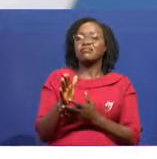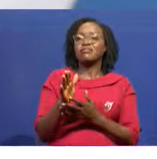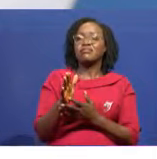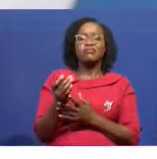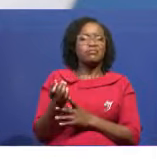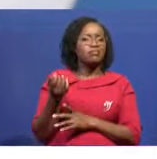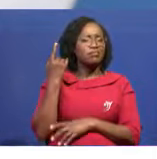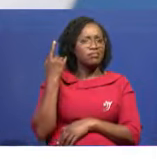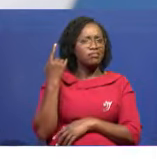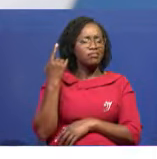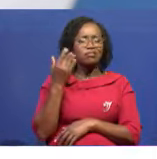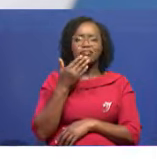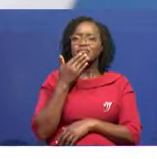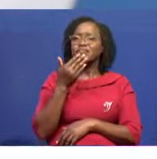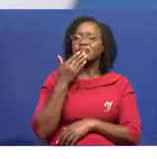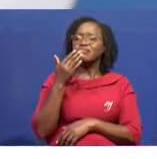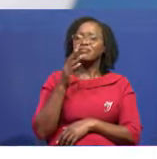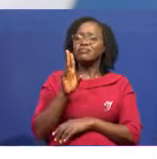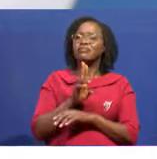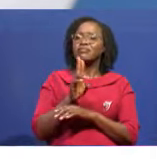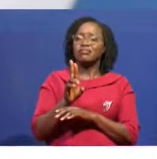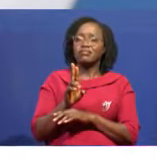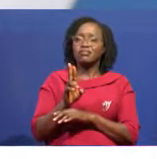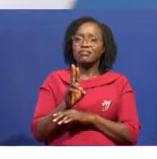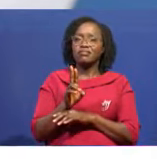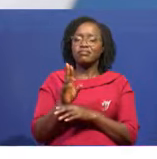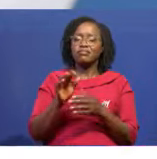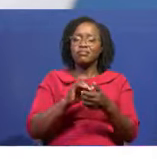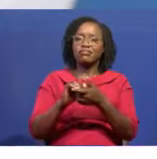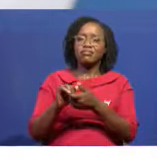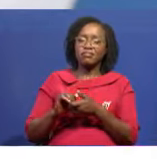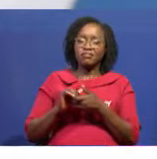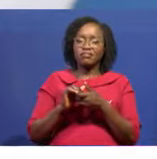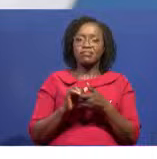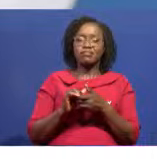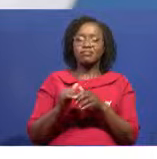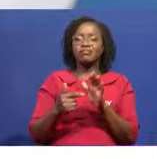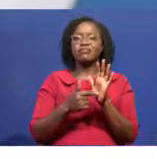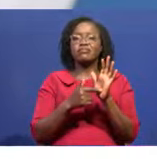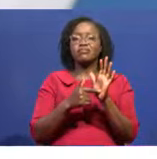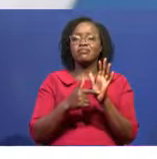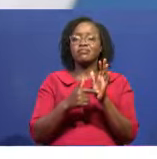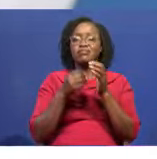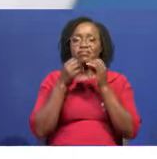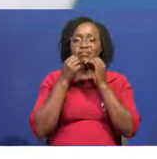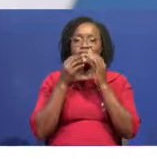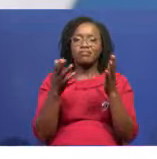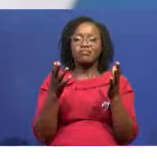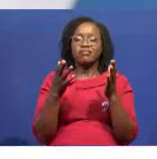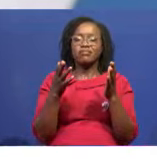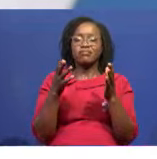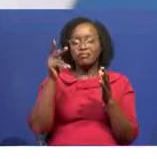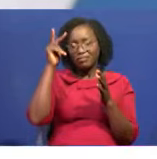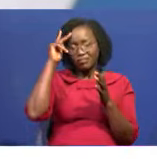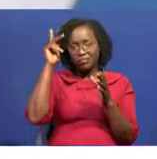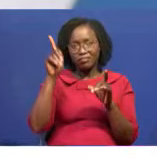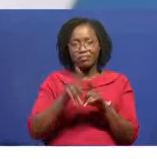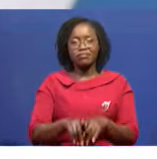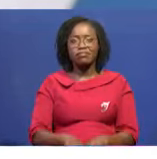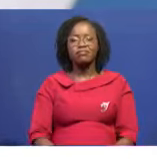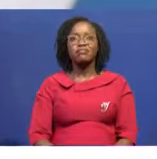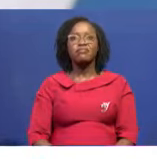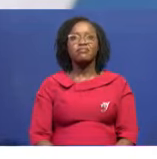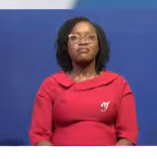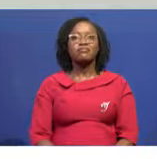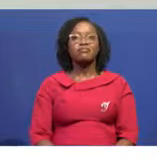to understand, appreciate, consume, and engage you at a point of information and knowledge. Yes.